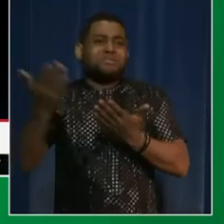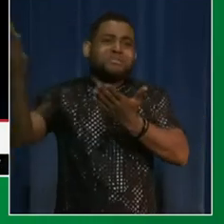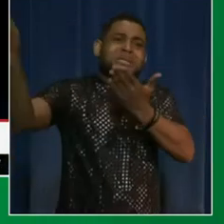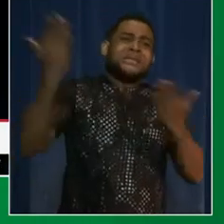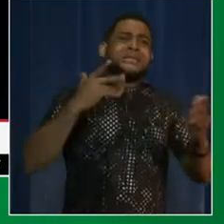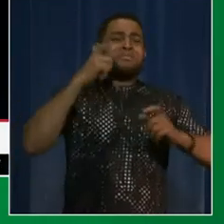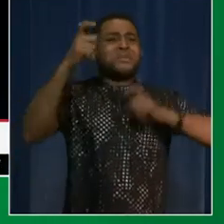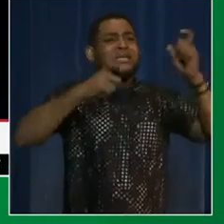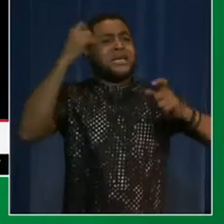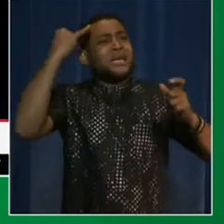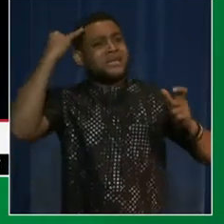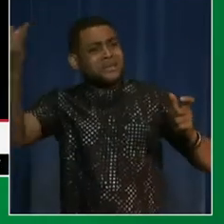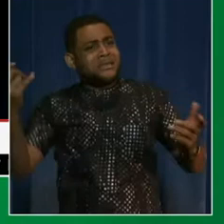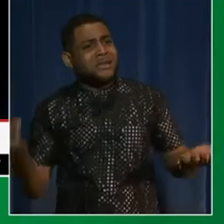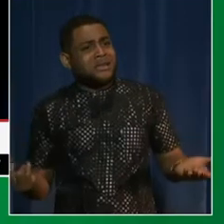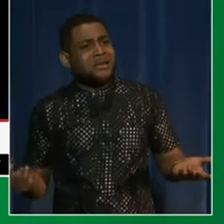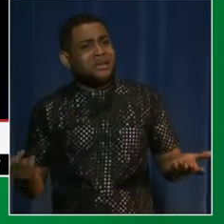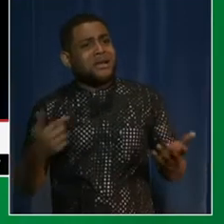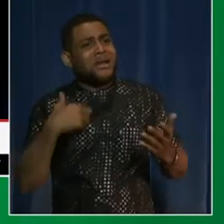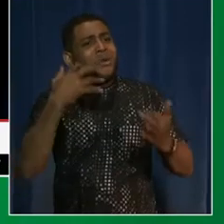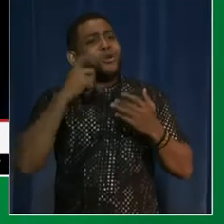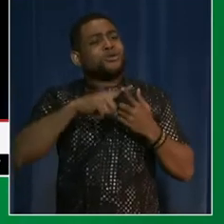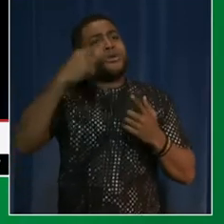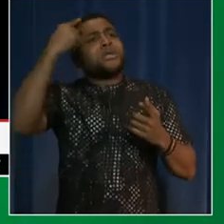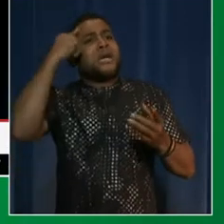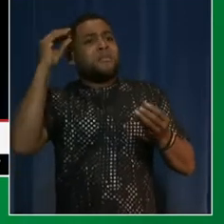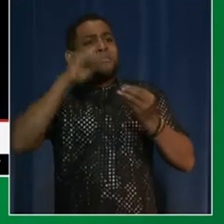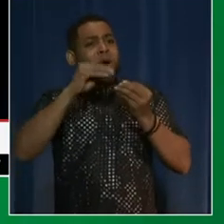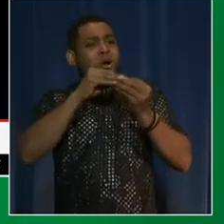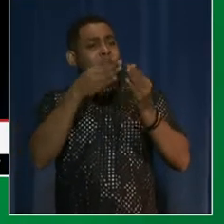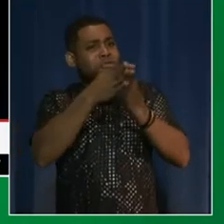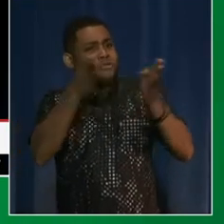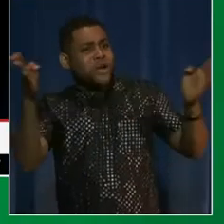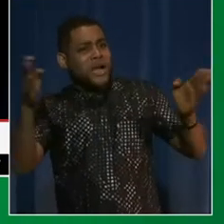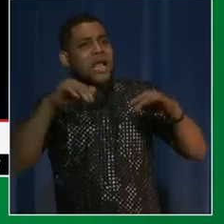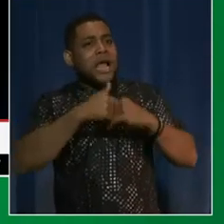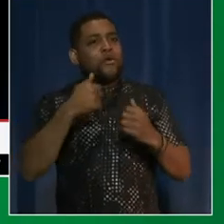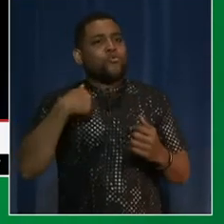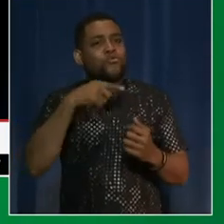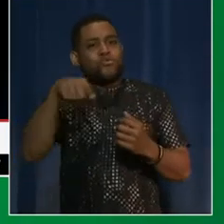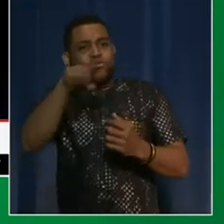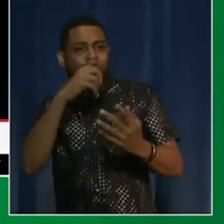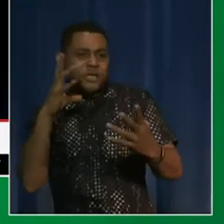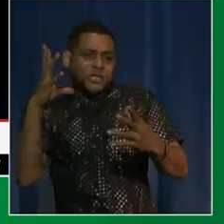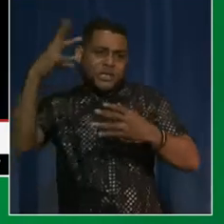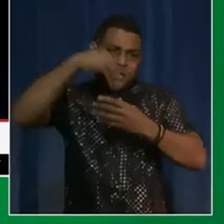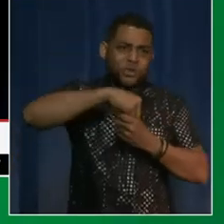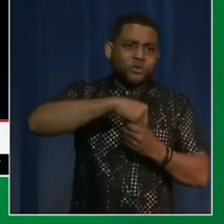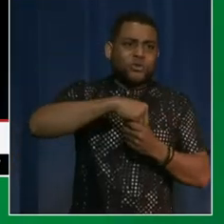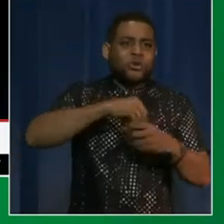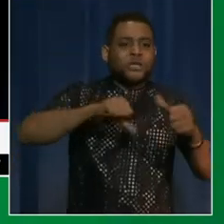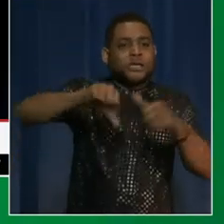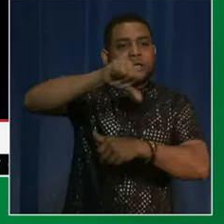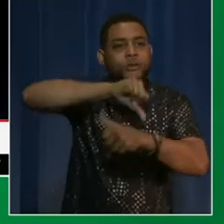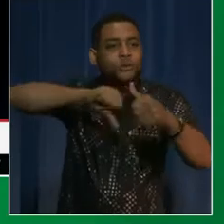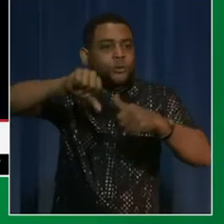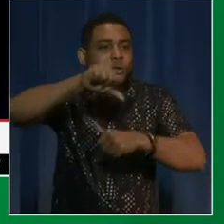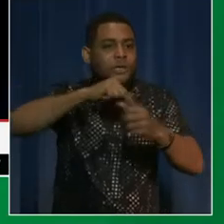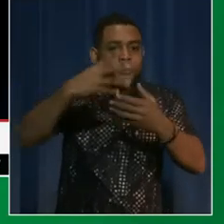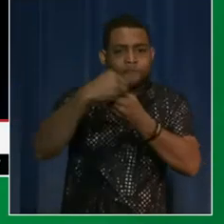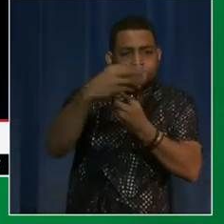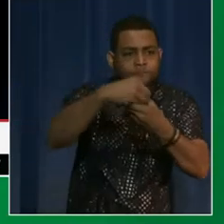think even more broad about how you can include each other in